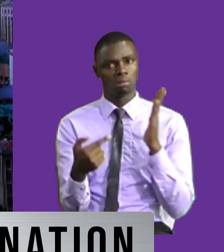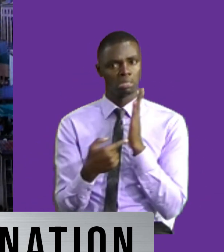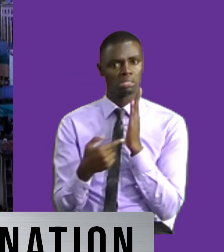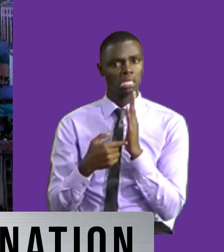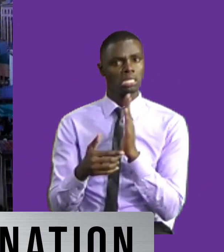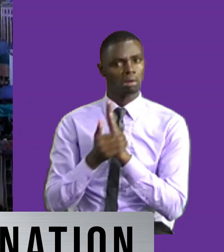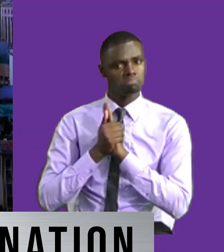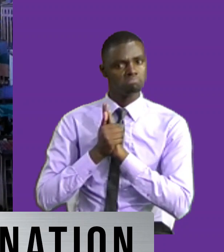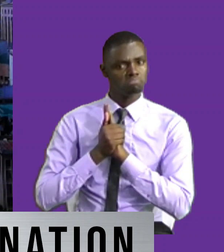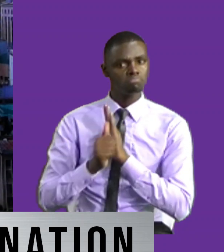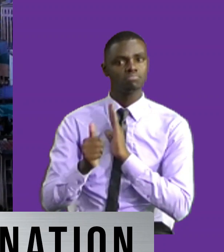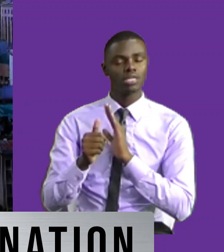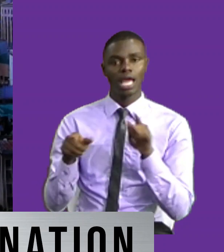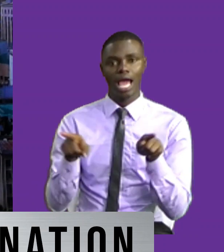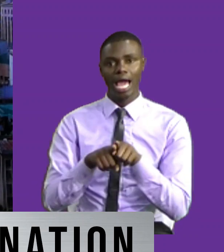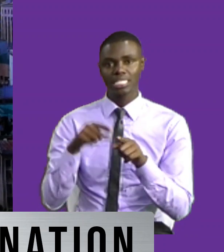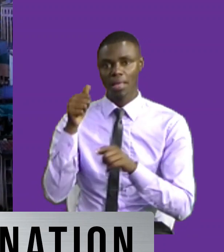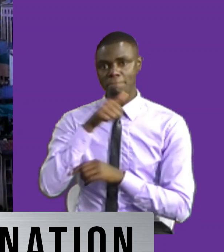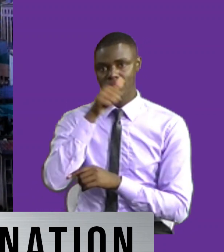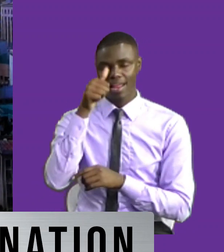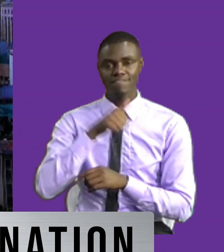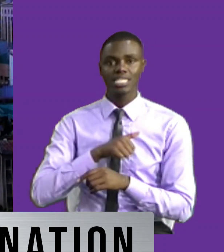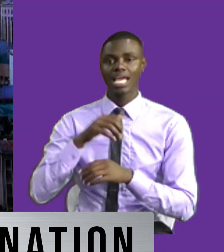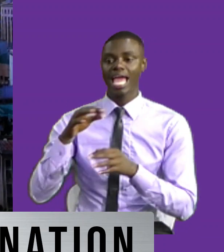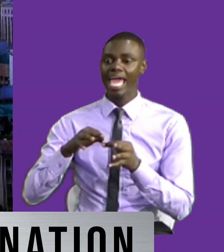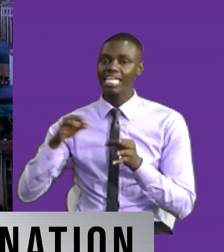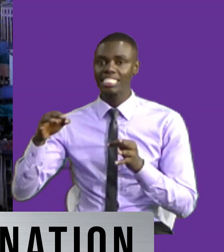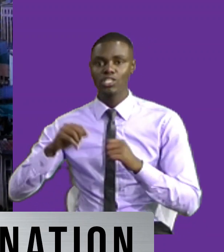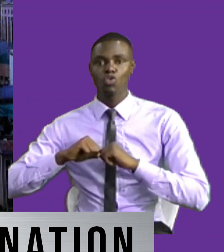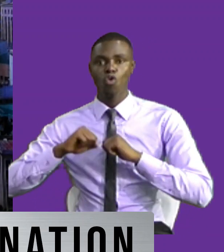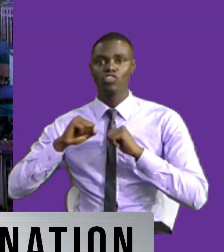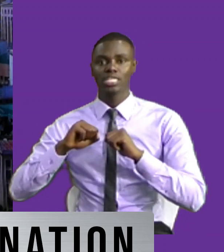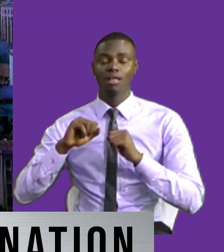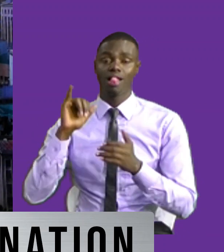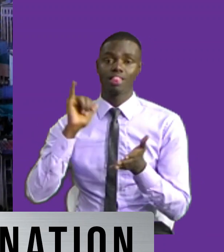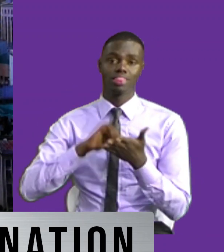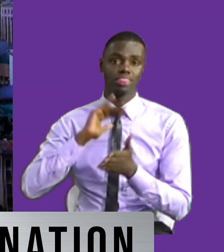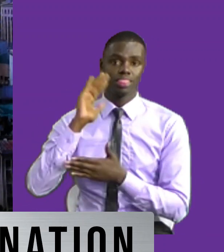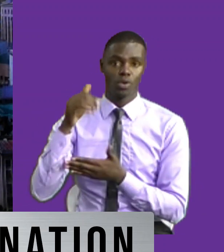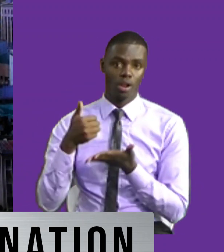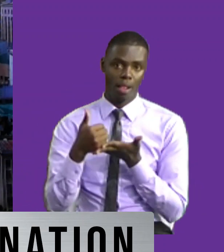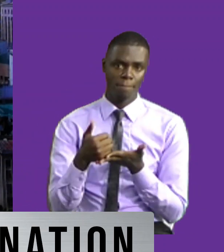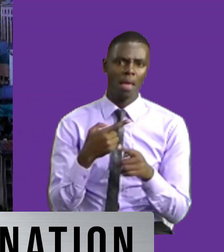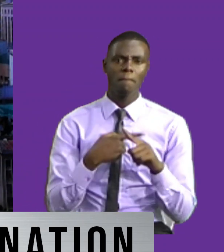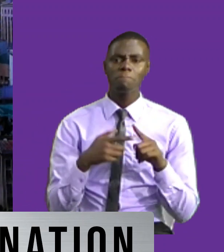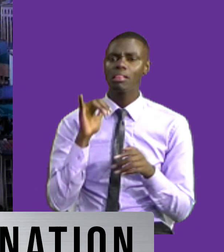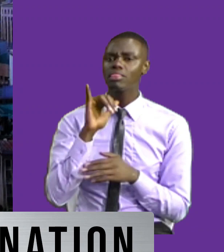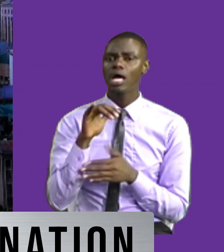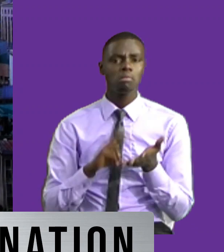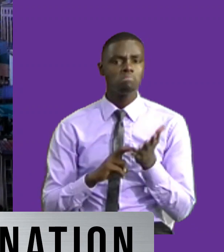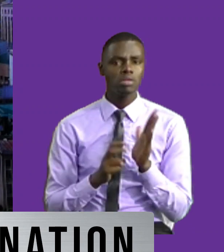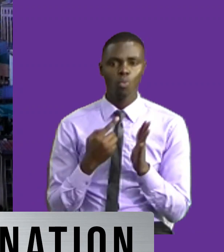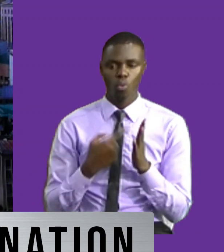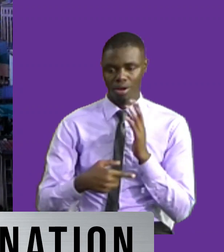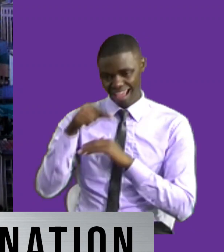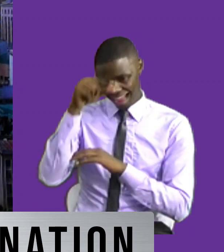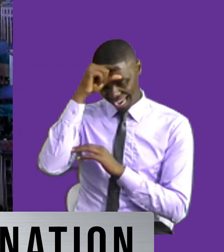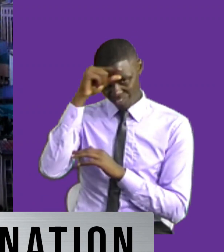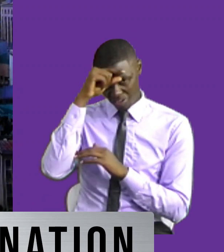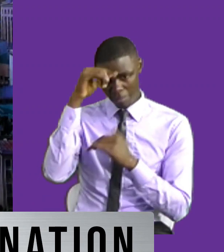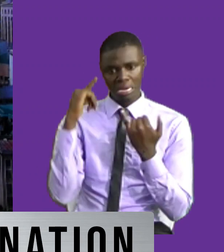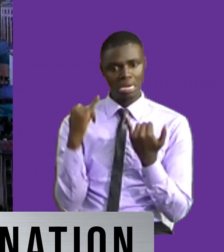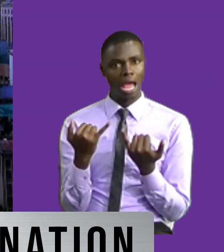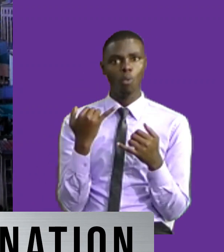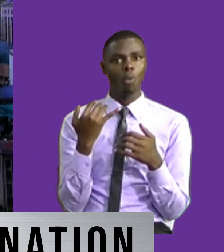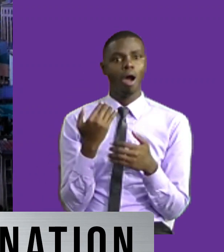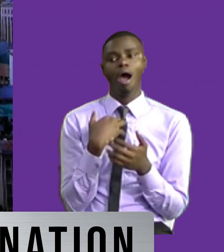qualified as private extension officers, that would help. But that does not mean that government is